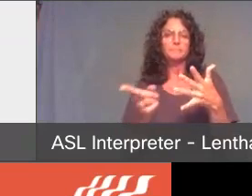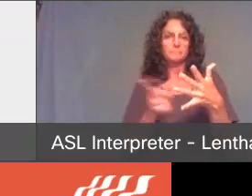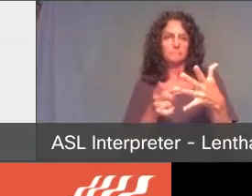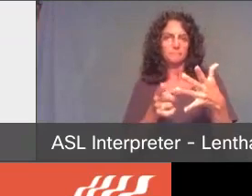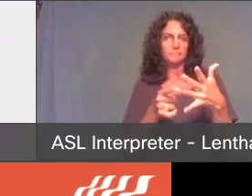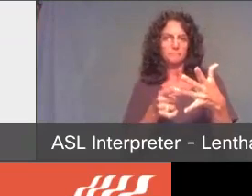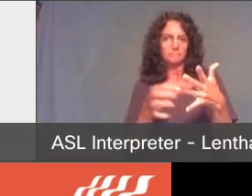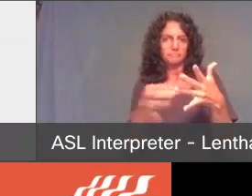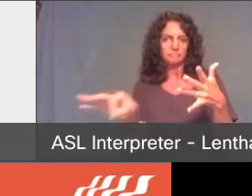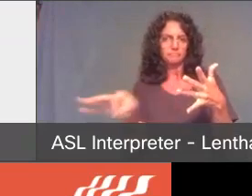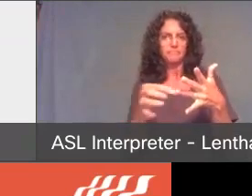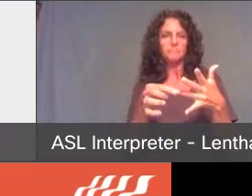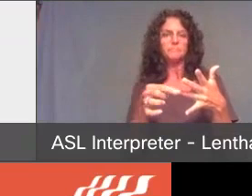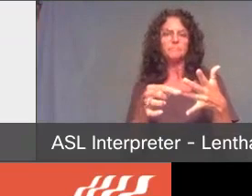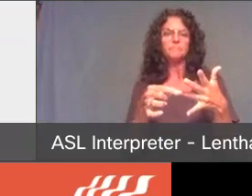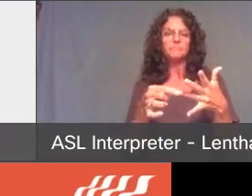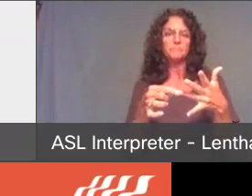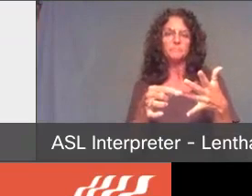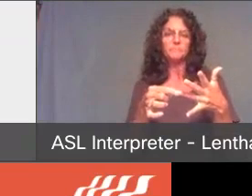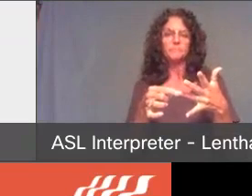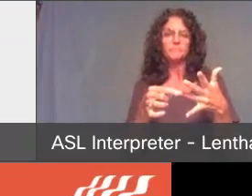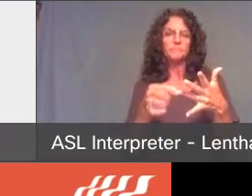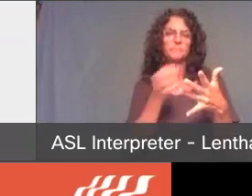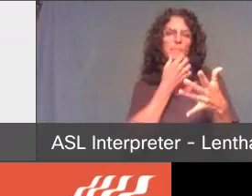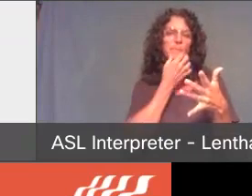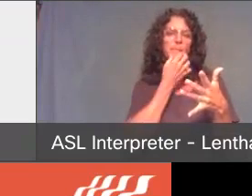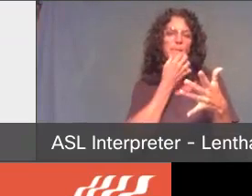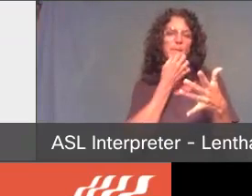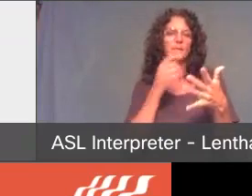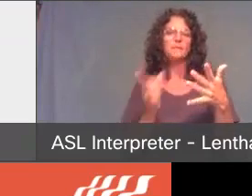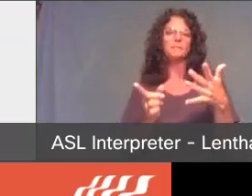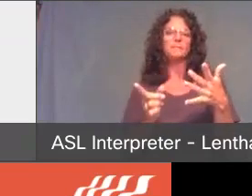A US-born white woman with a college degree and no trauma history.